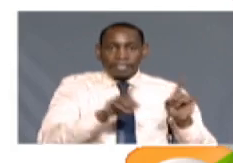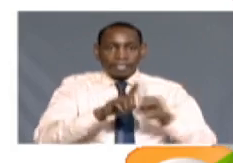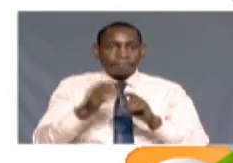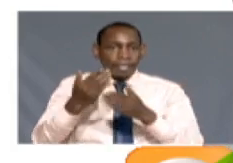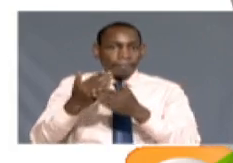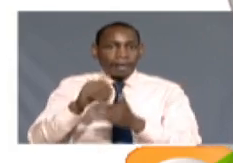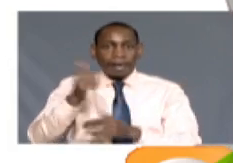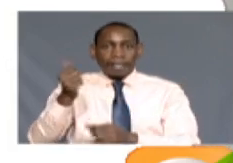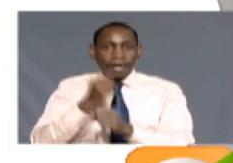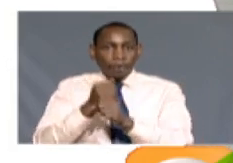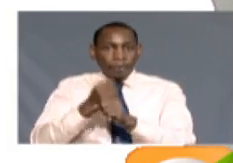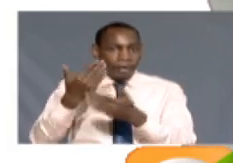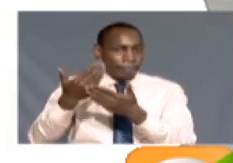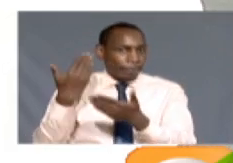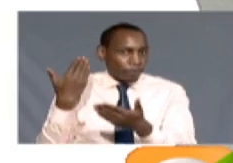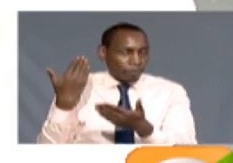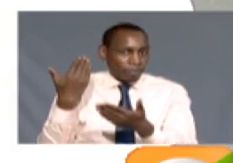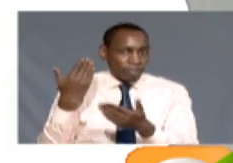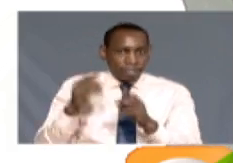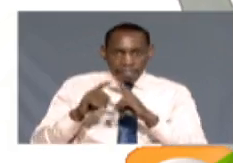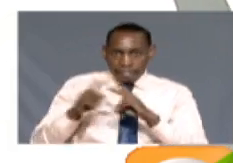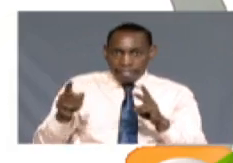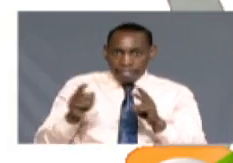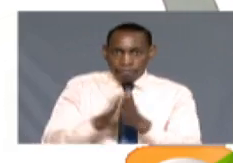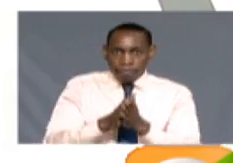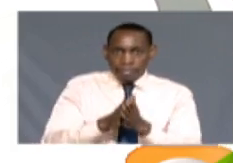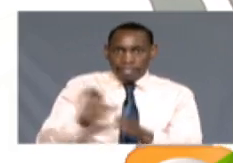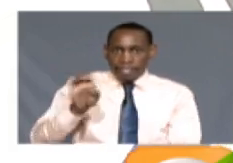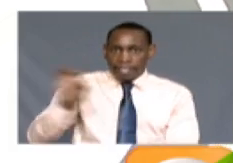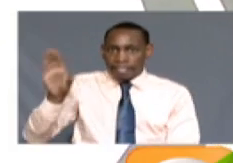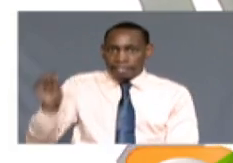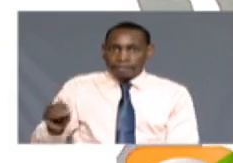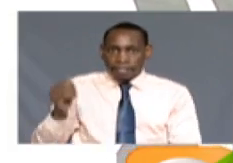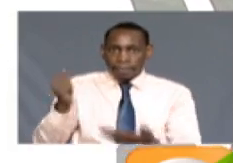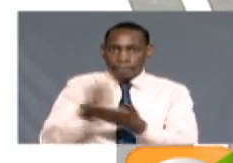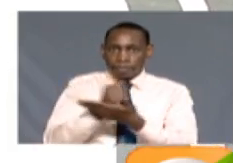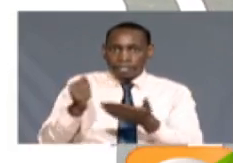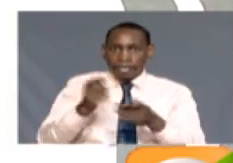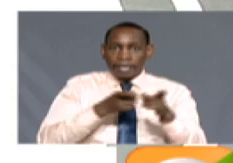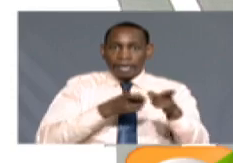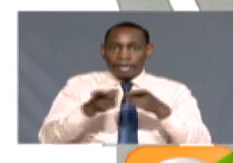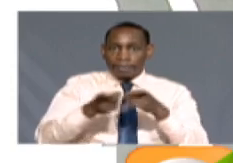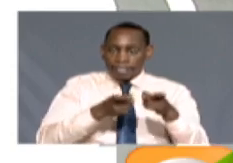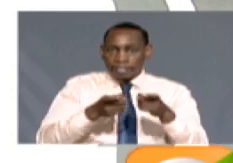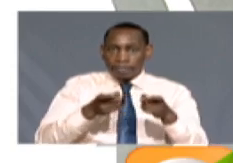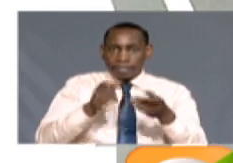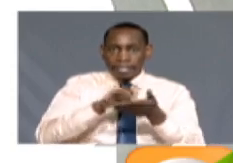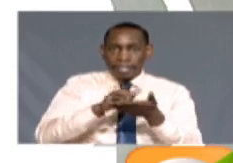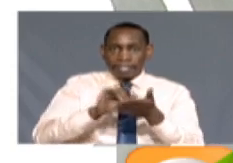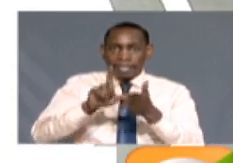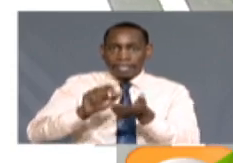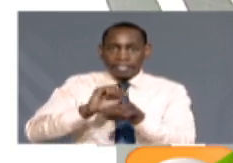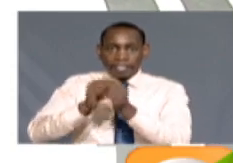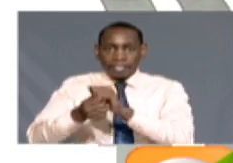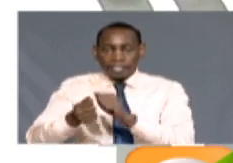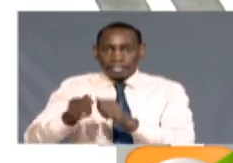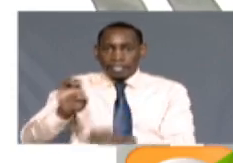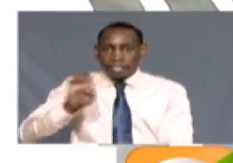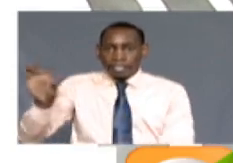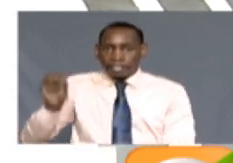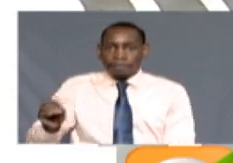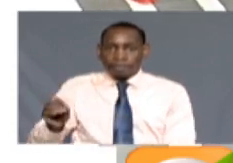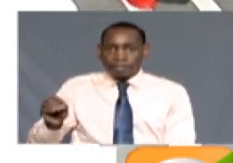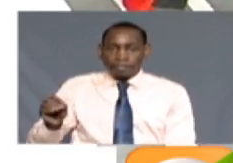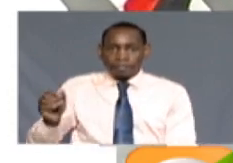used to work in the then, I started with the then East African Post and Telecommunication Administration, which became East African Post and